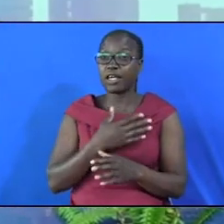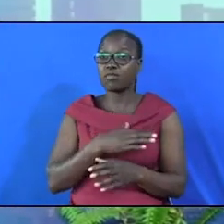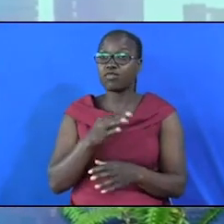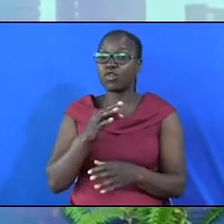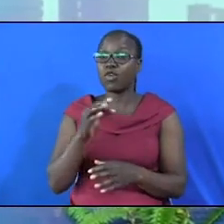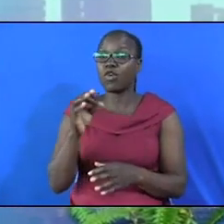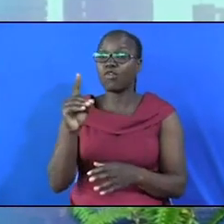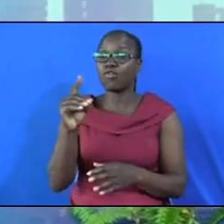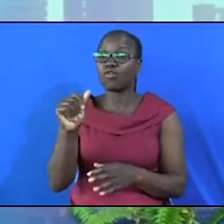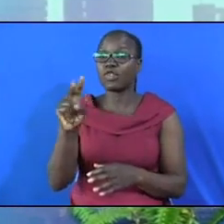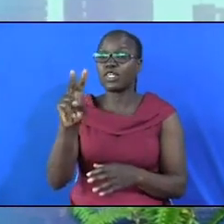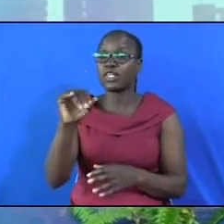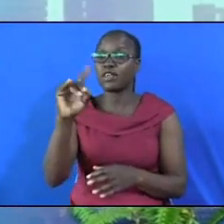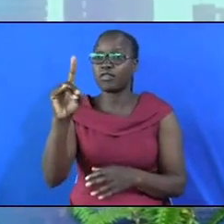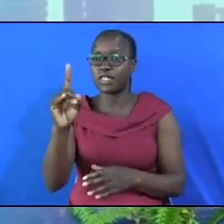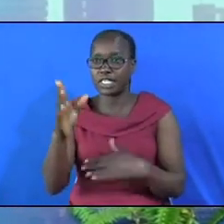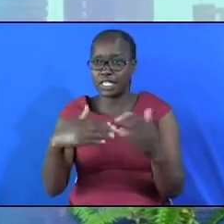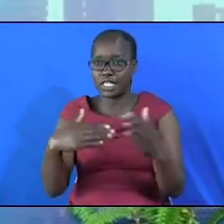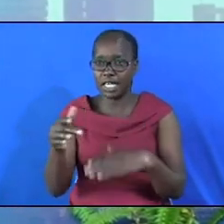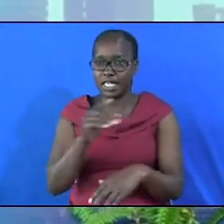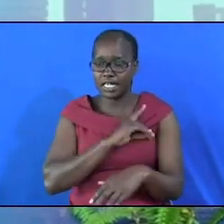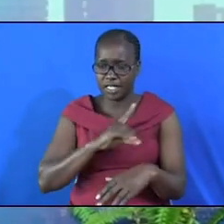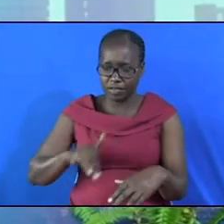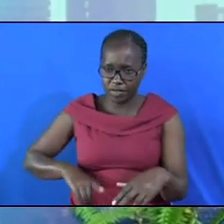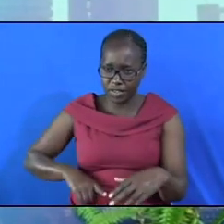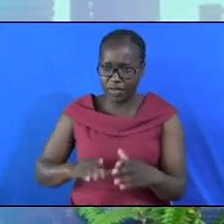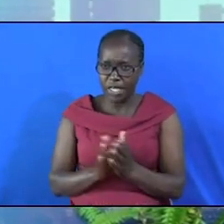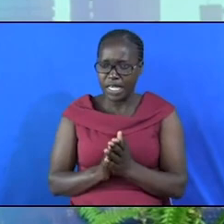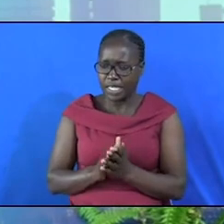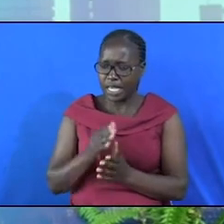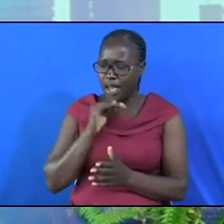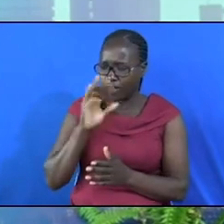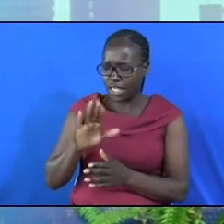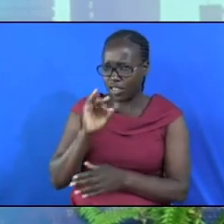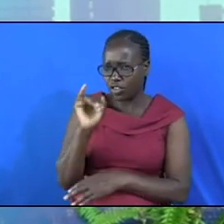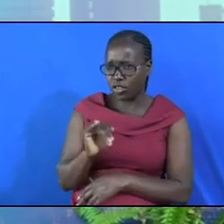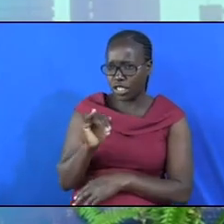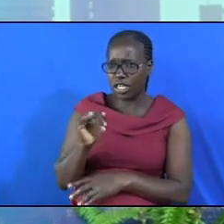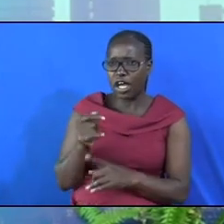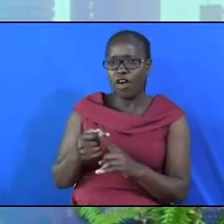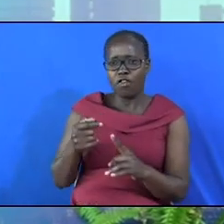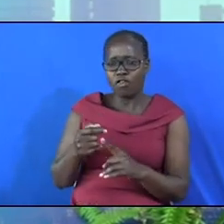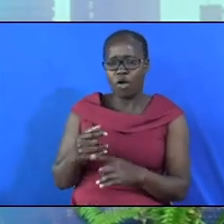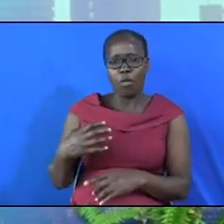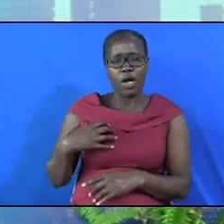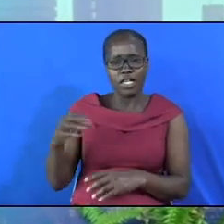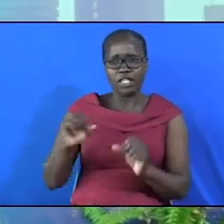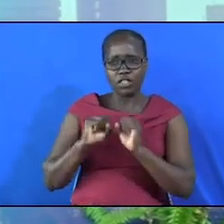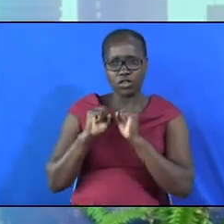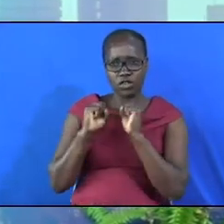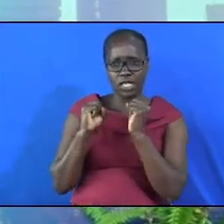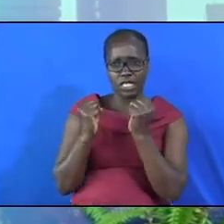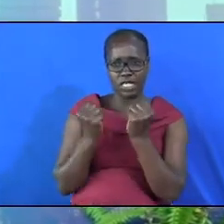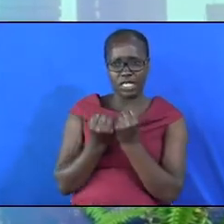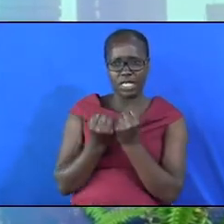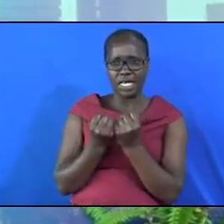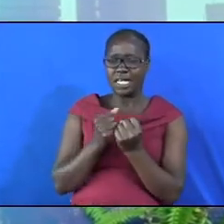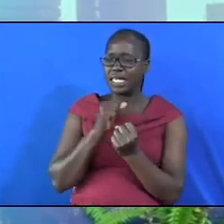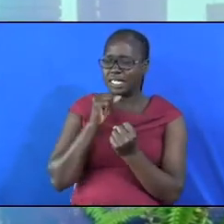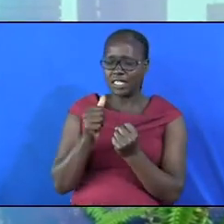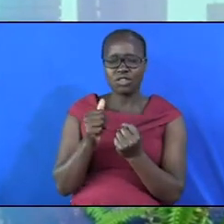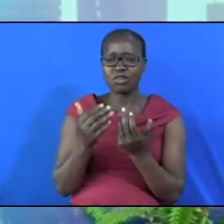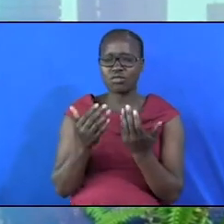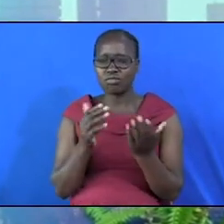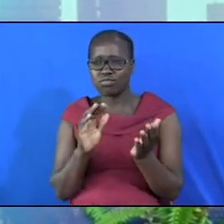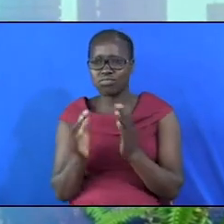text, you realize that Jonathan, though he comes from affluent society, he does not waste